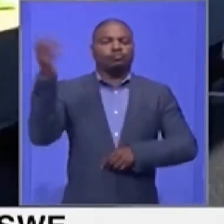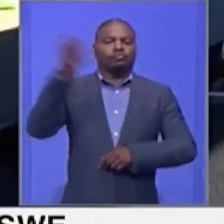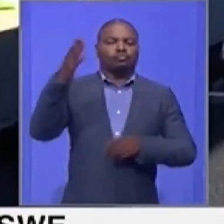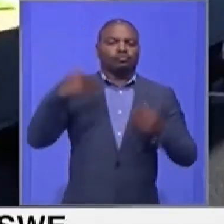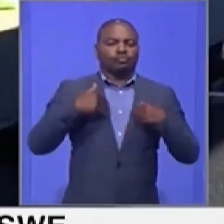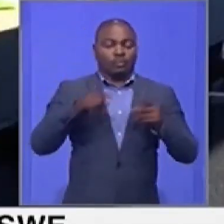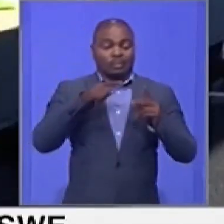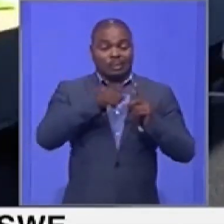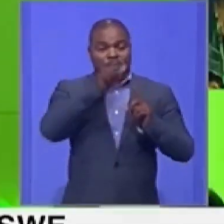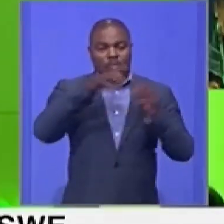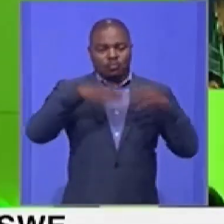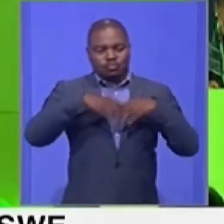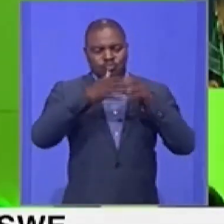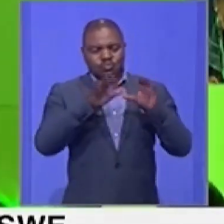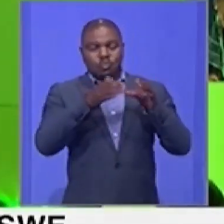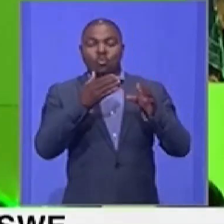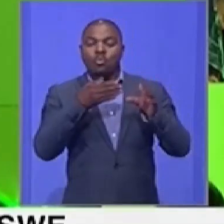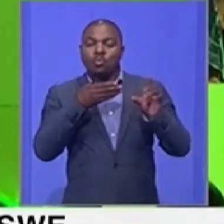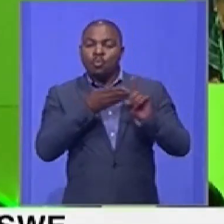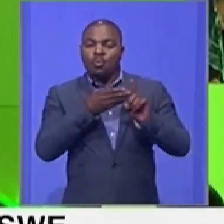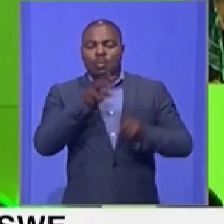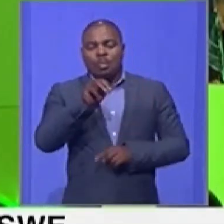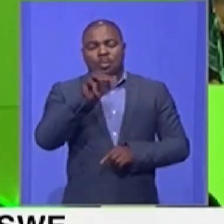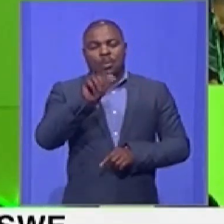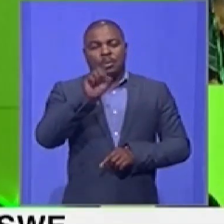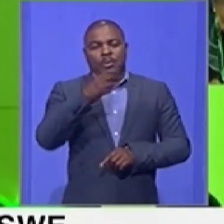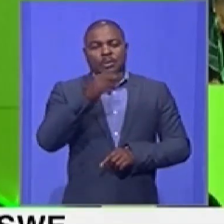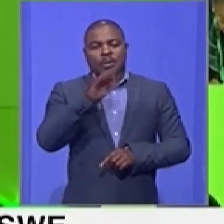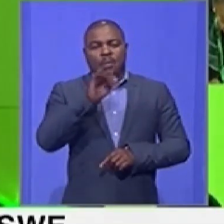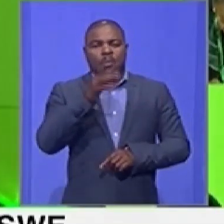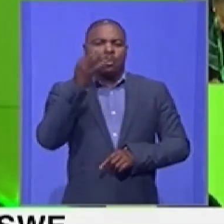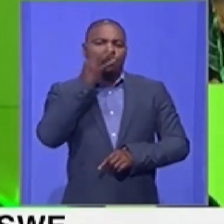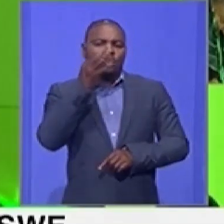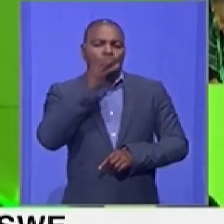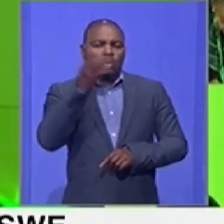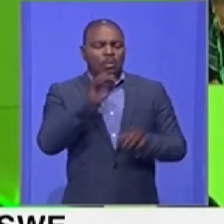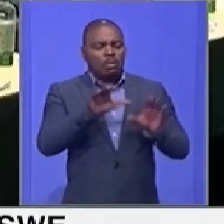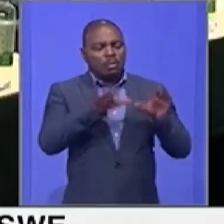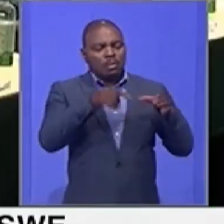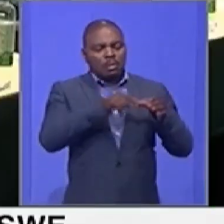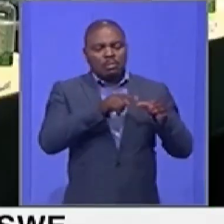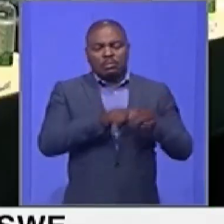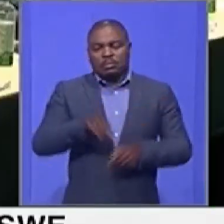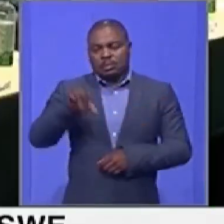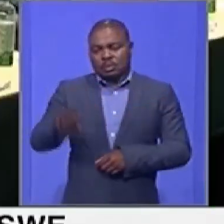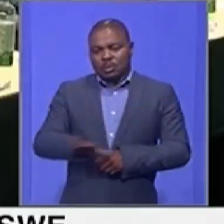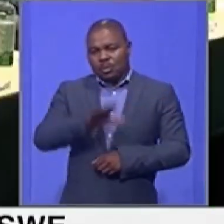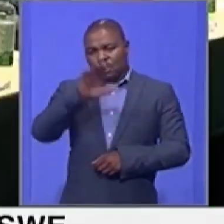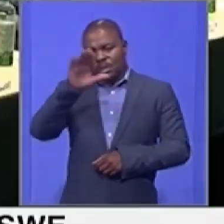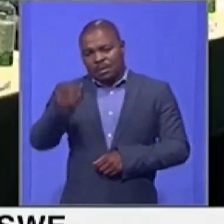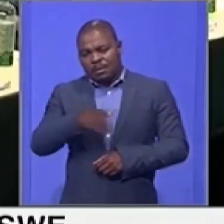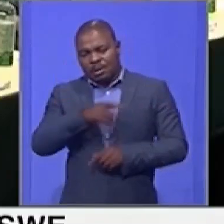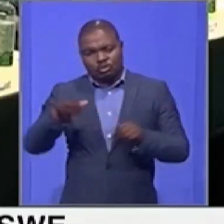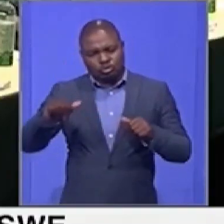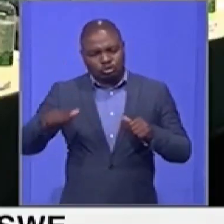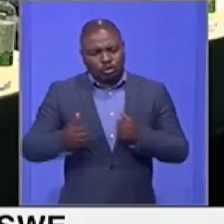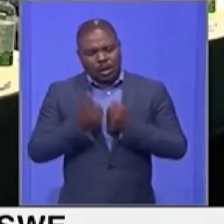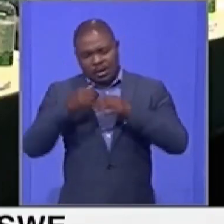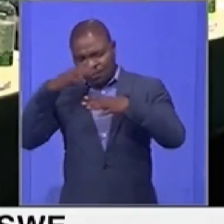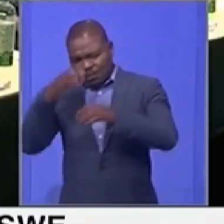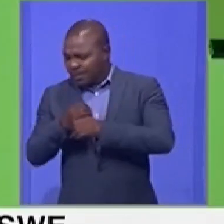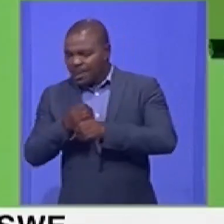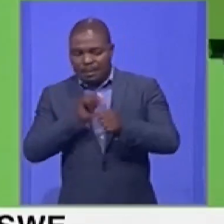le motlhami wa lekoko Herman Mashaba o rile kokoano e seke ya tota mo dikgwetlhong tse Aforika Borwa itemogelang tsona mme tle ka melawana